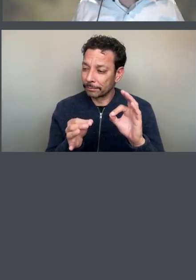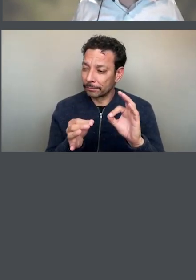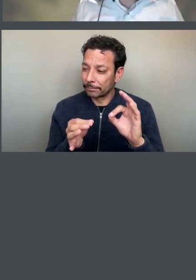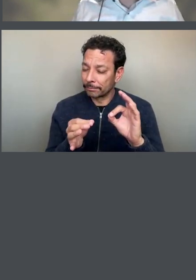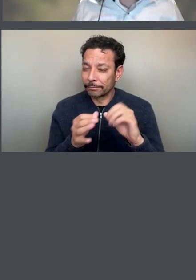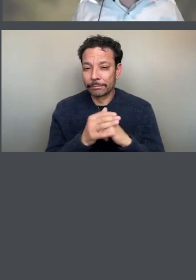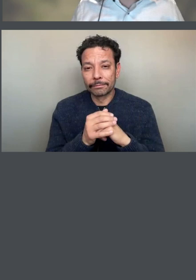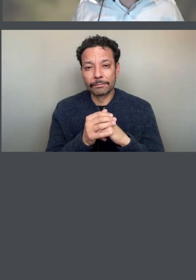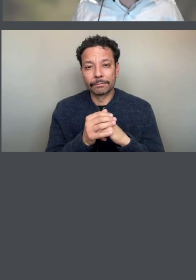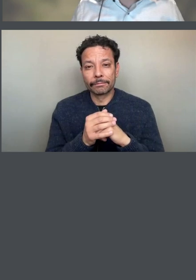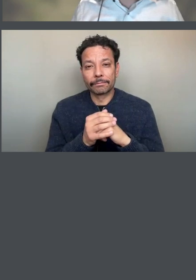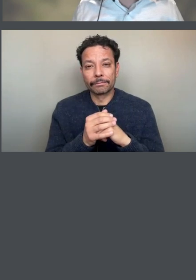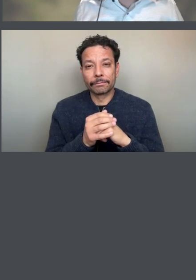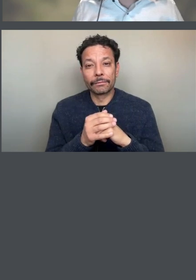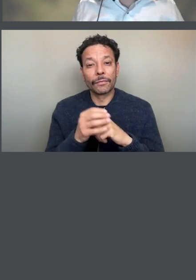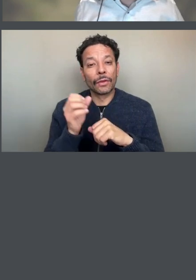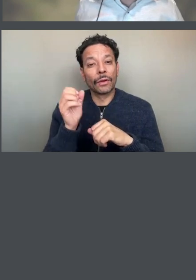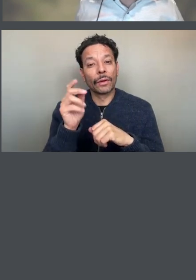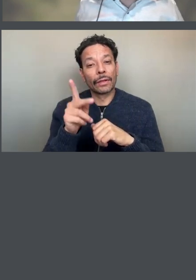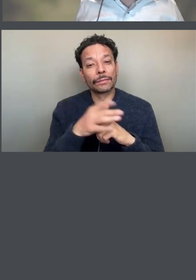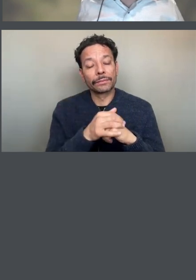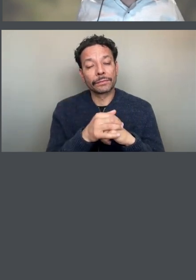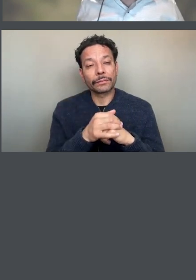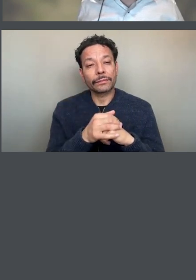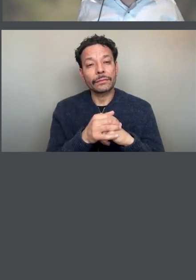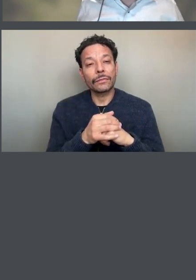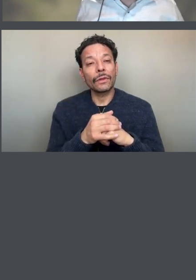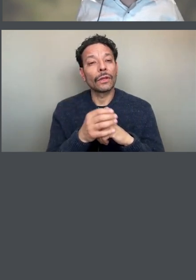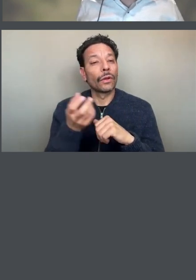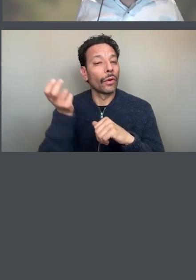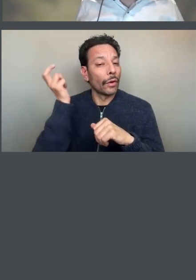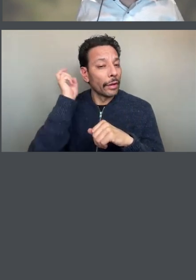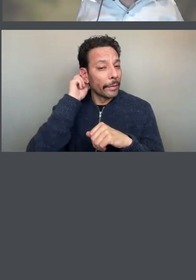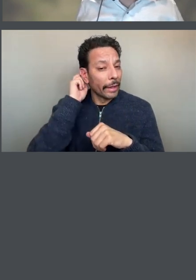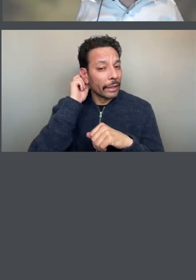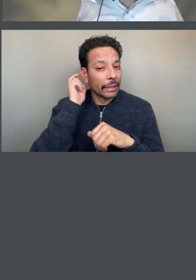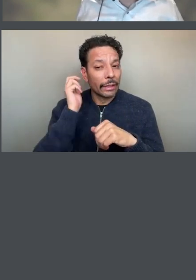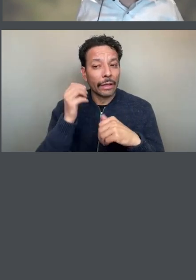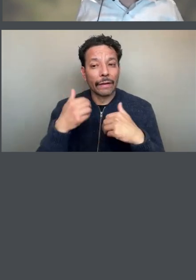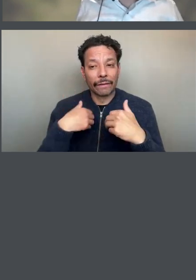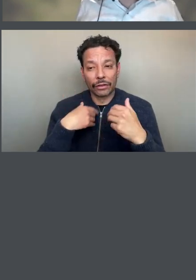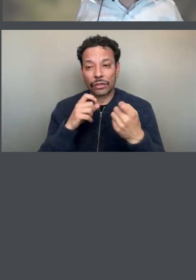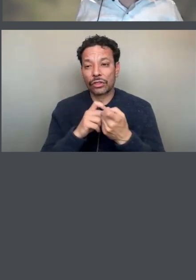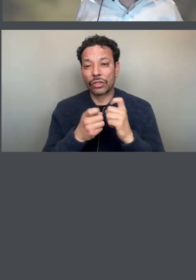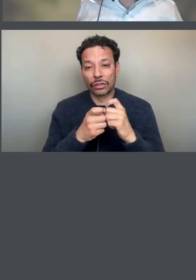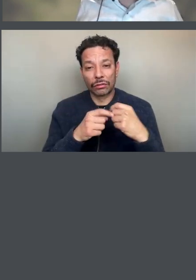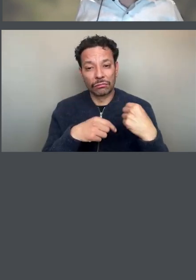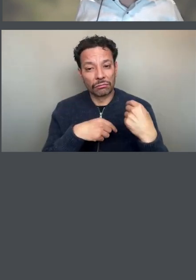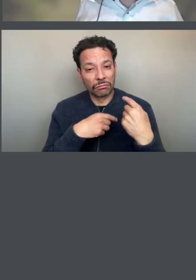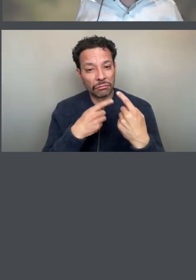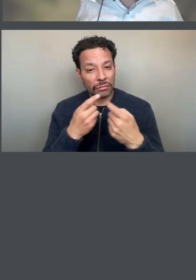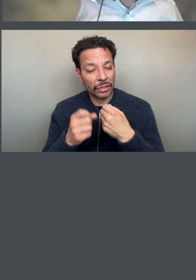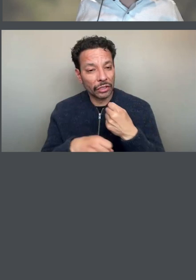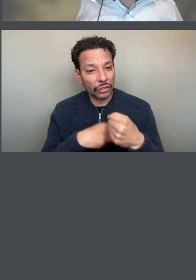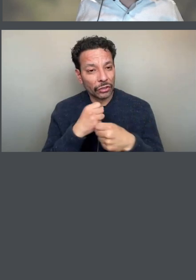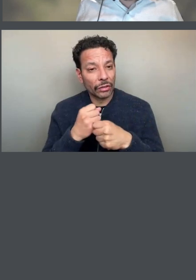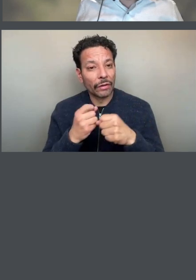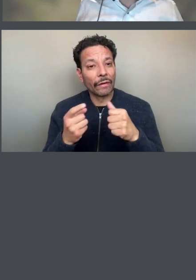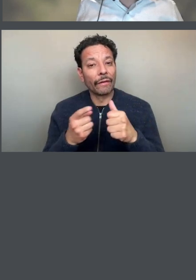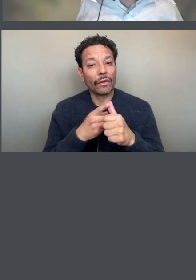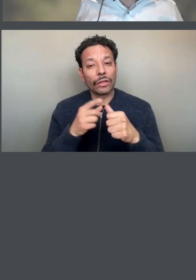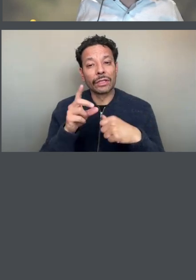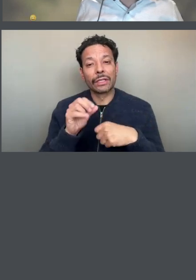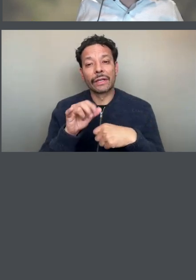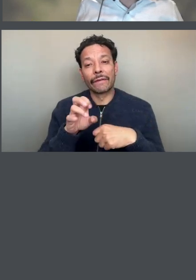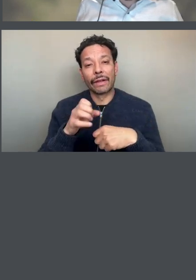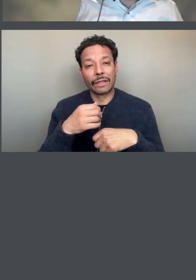All right. So the cochlear implants have changed over the years. When the first devices